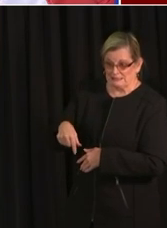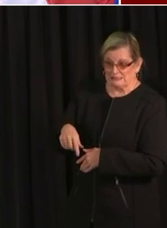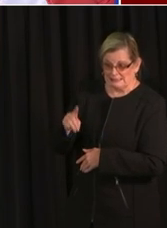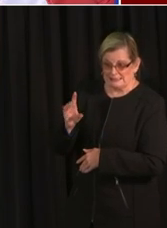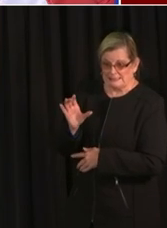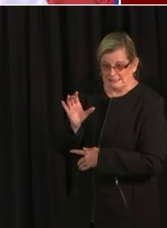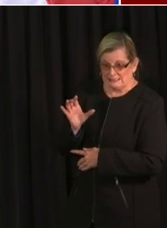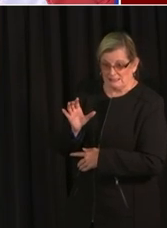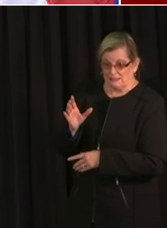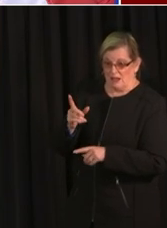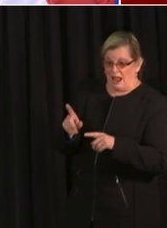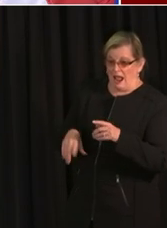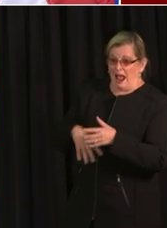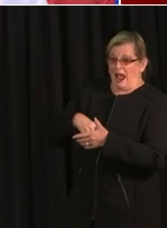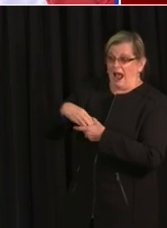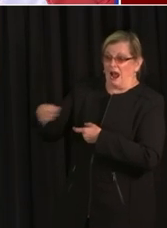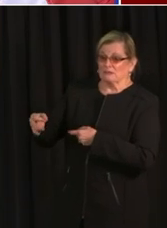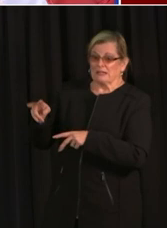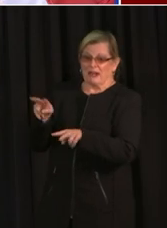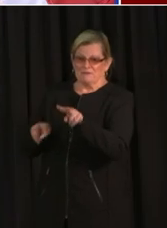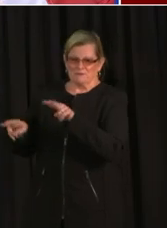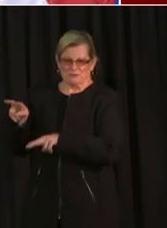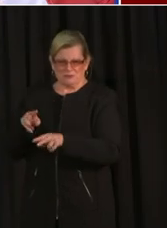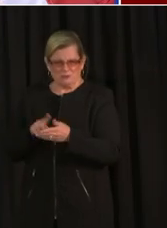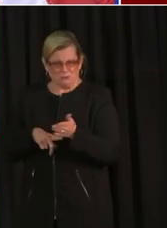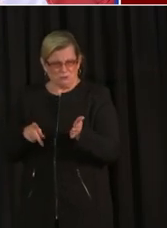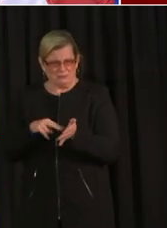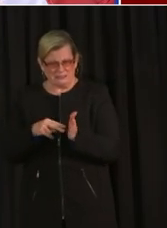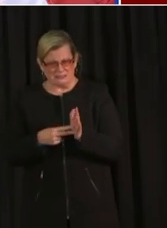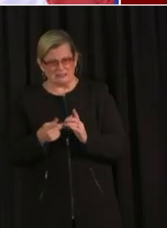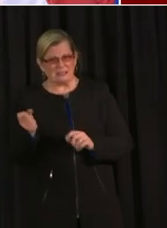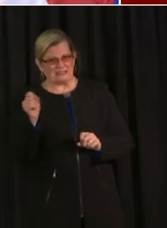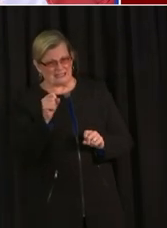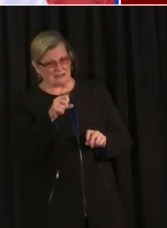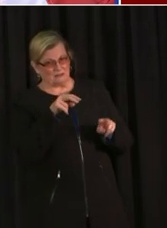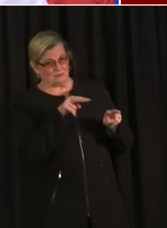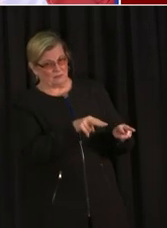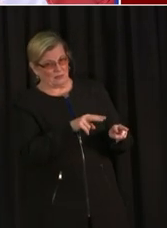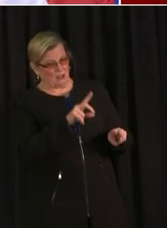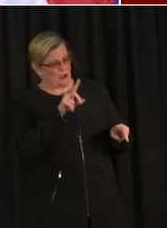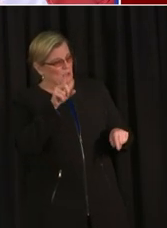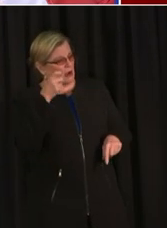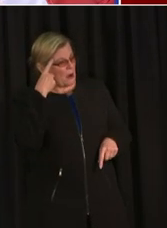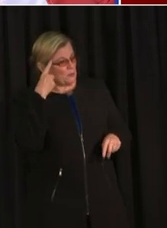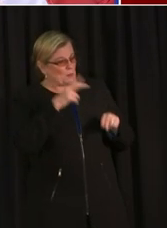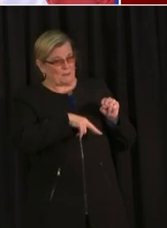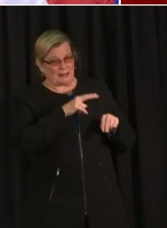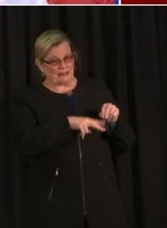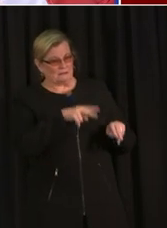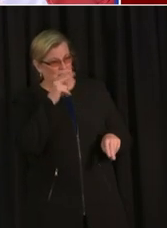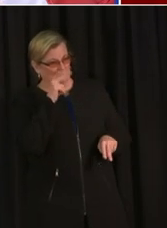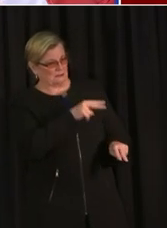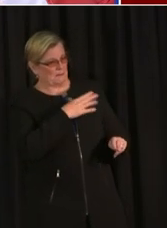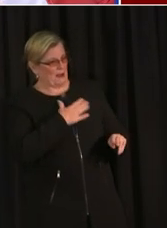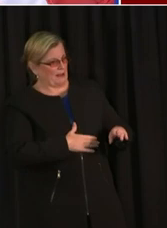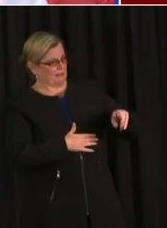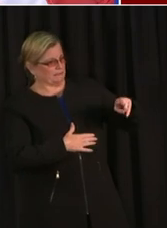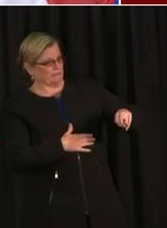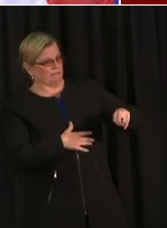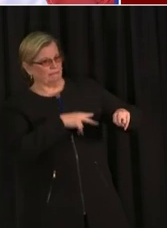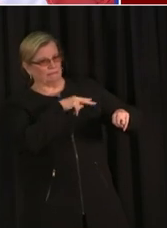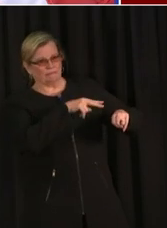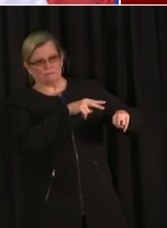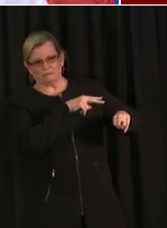outdoor viewing? Is that, Going to the Capitol building to see him lying in state, yeah. you said outdoors?